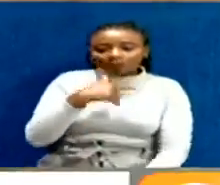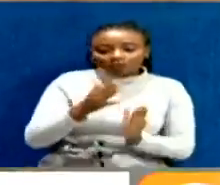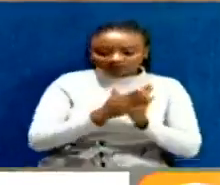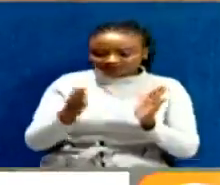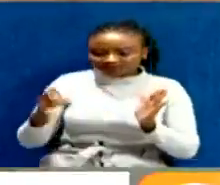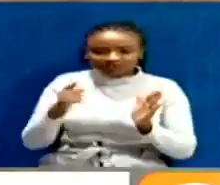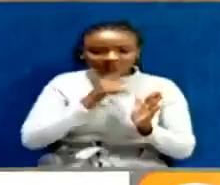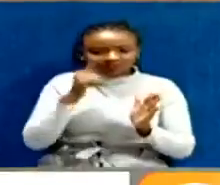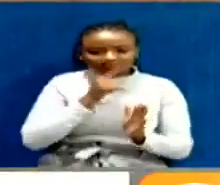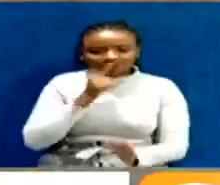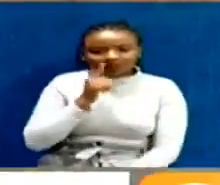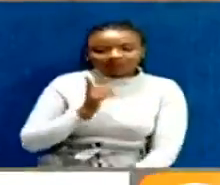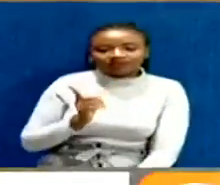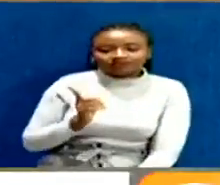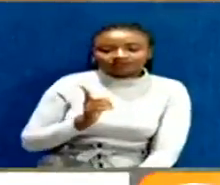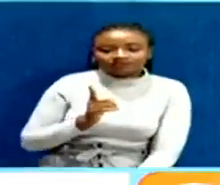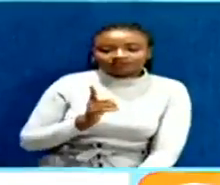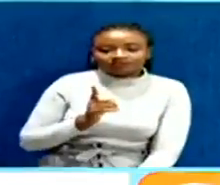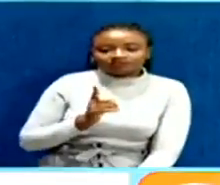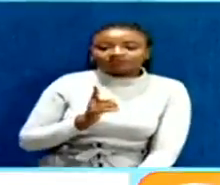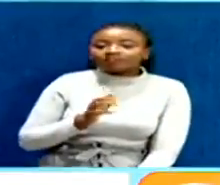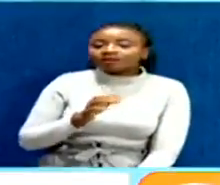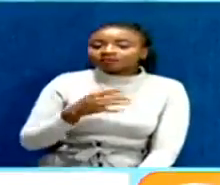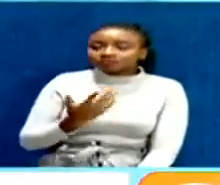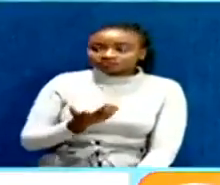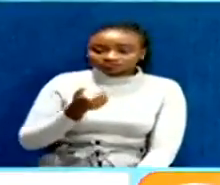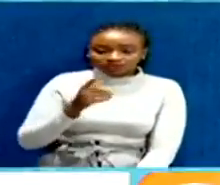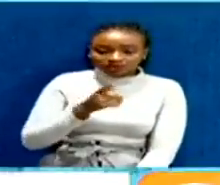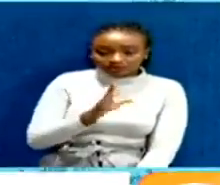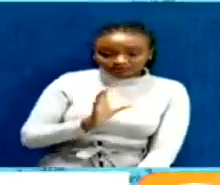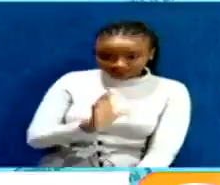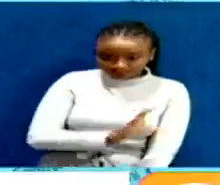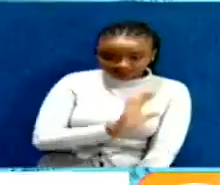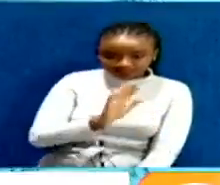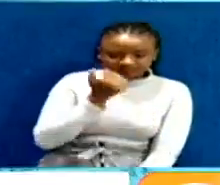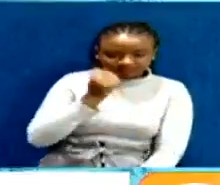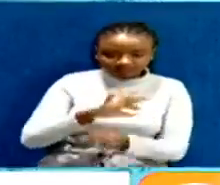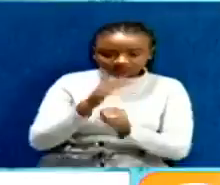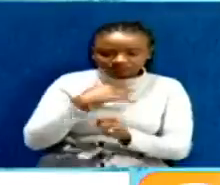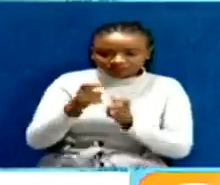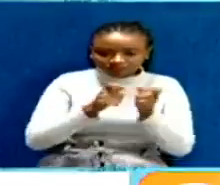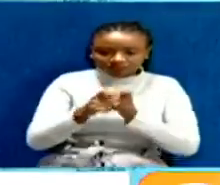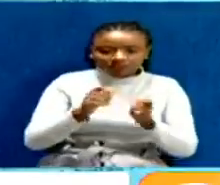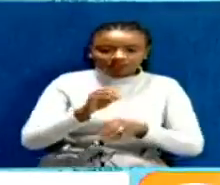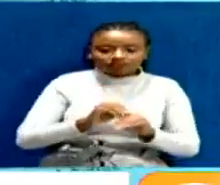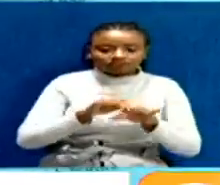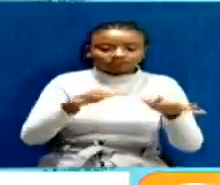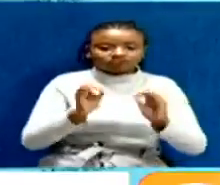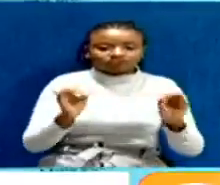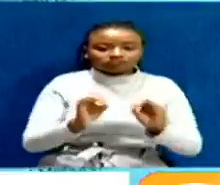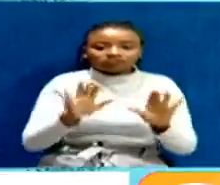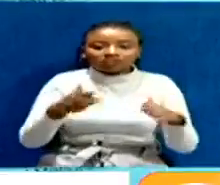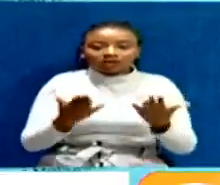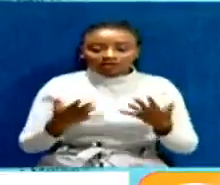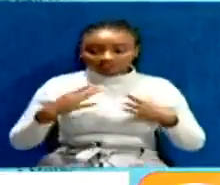risk. Now the county's COVID-19 multi-agency committee is seeking to contain the virus by having a fresh crackdown on public